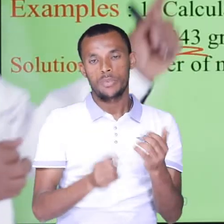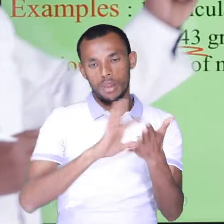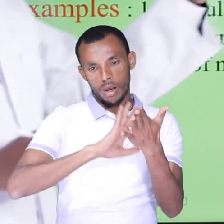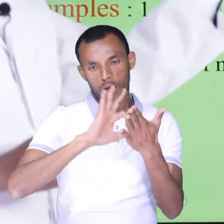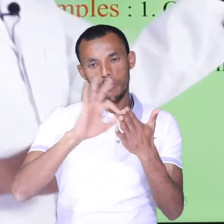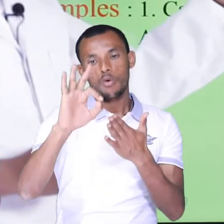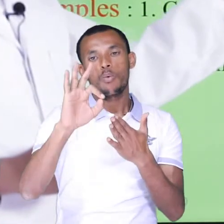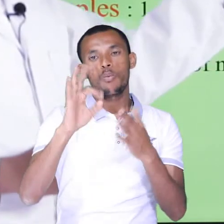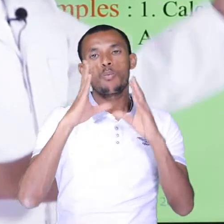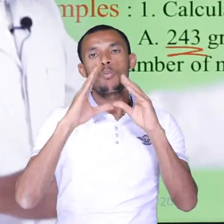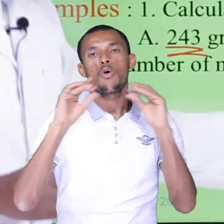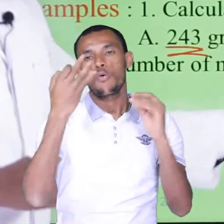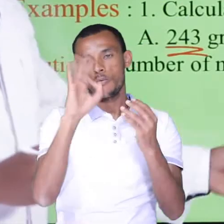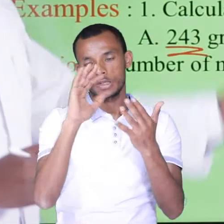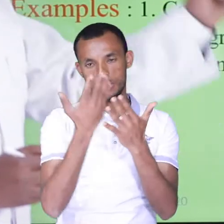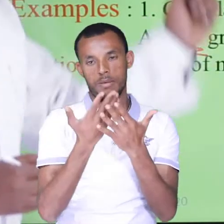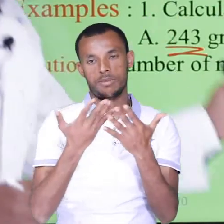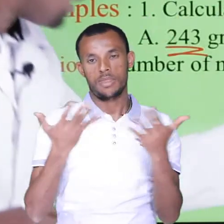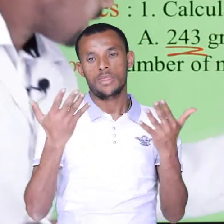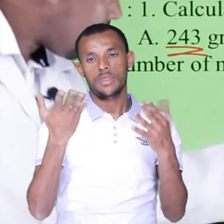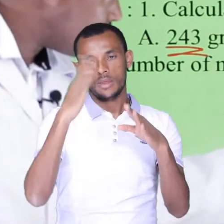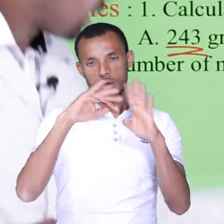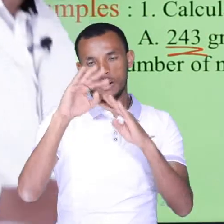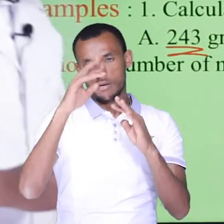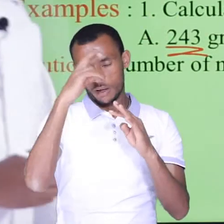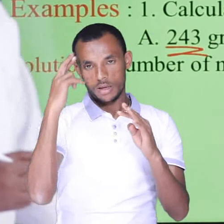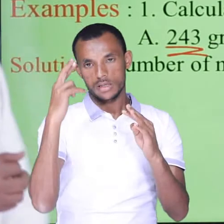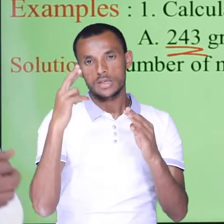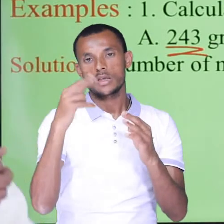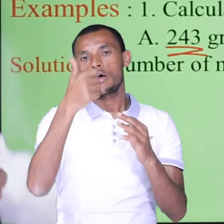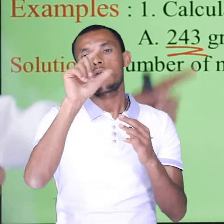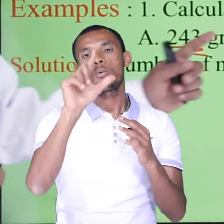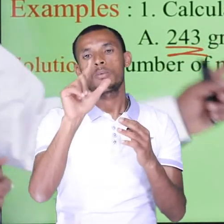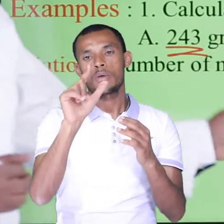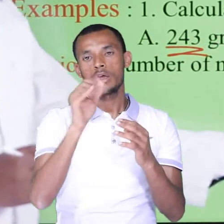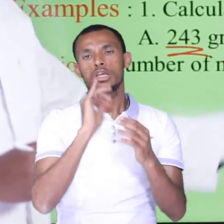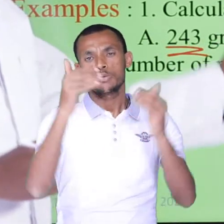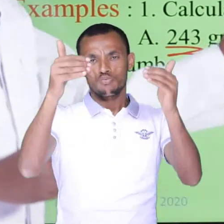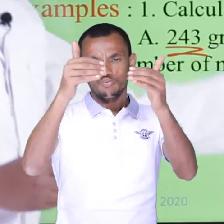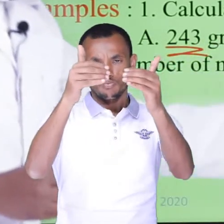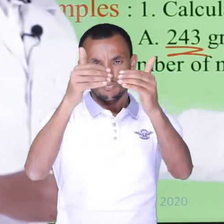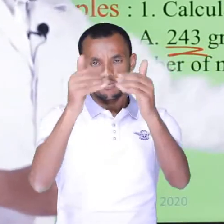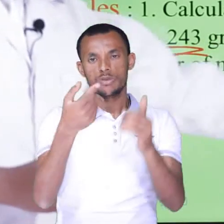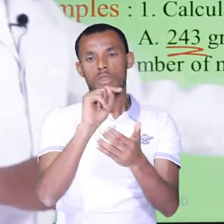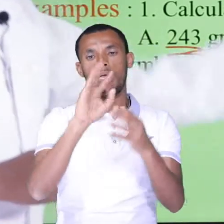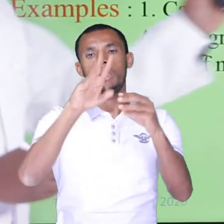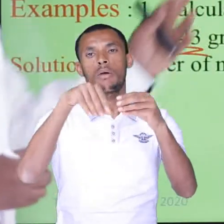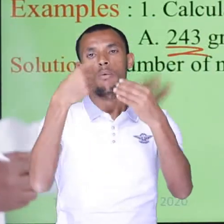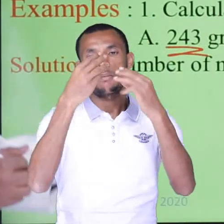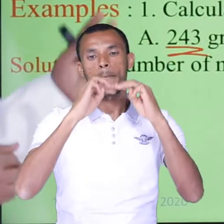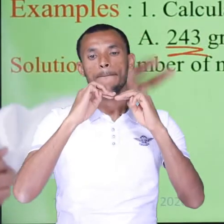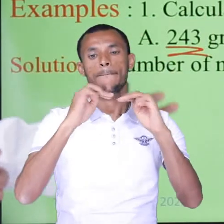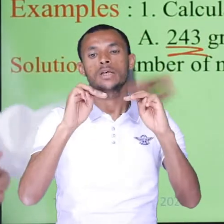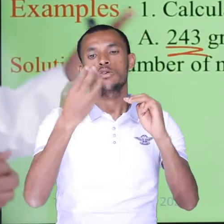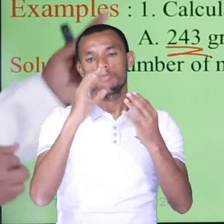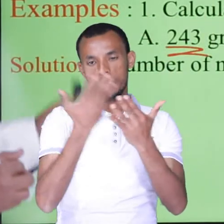number of mole of a substance, in our case aluminum, is equal to the given mass of